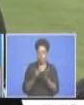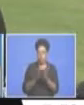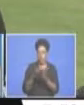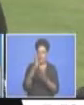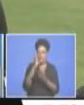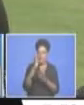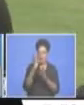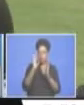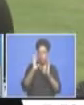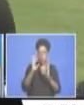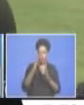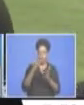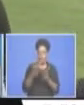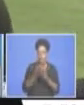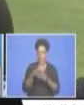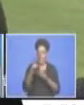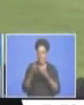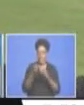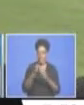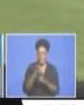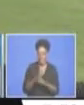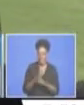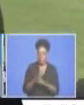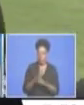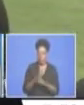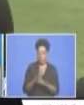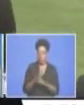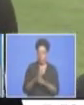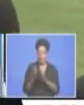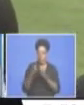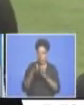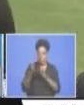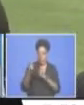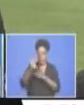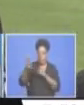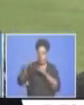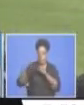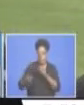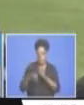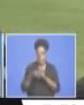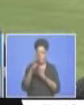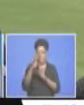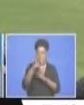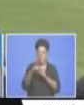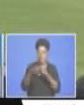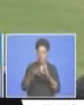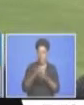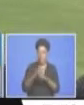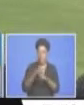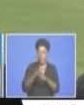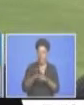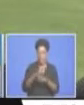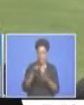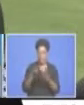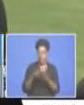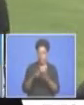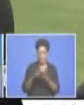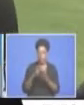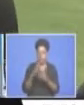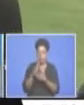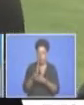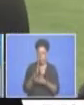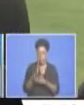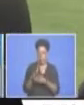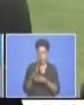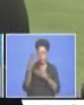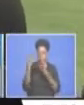successful years on the docket, and we've got an extension for an additional six-year term. So this is going to be a staple on the